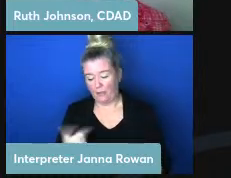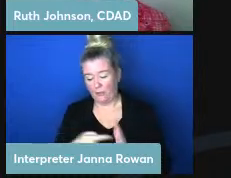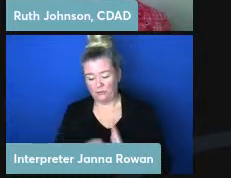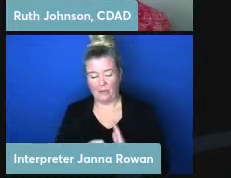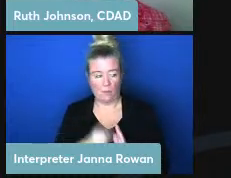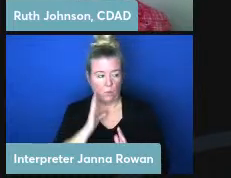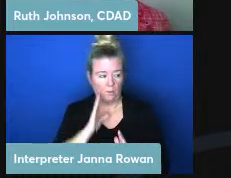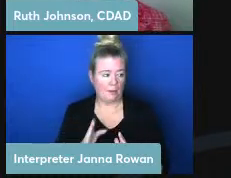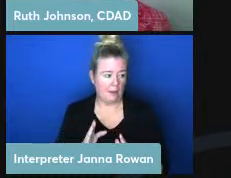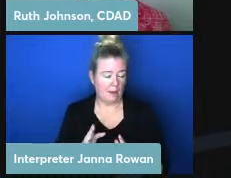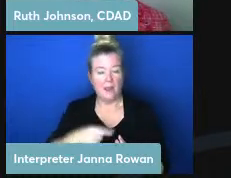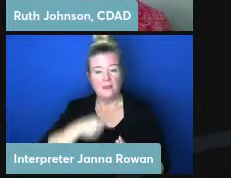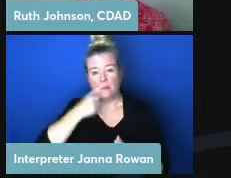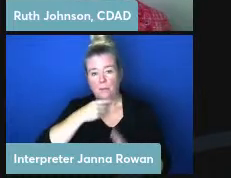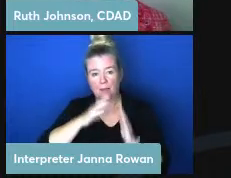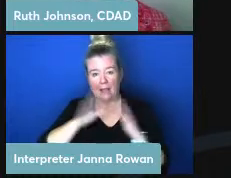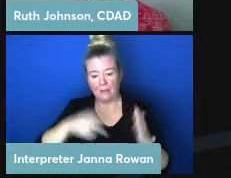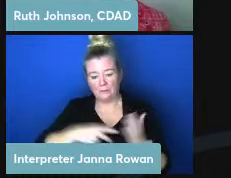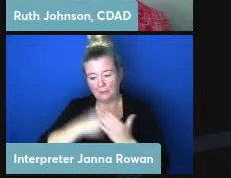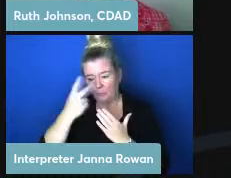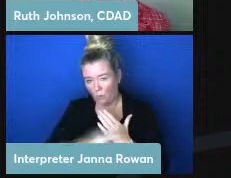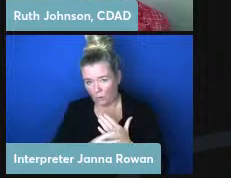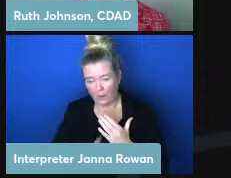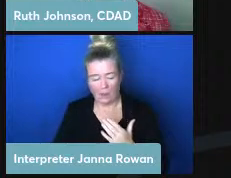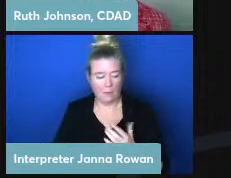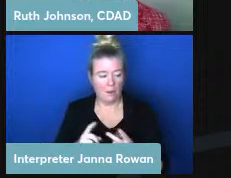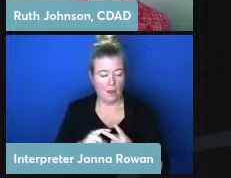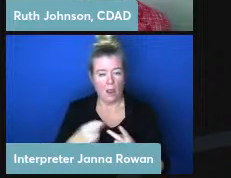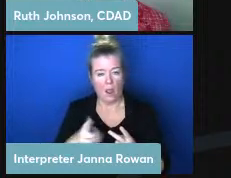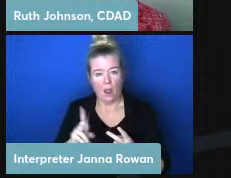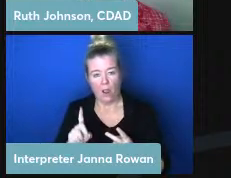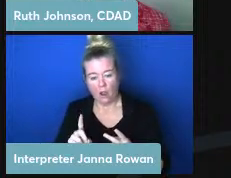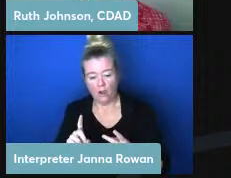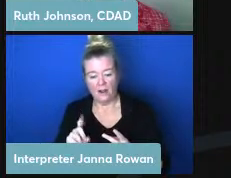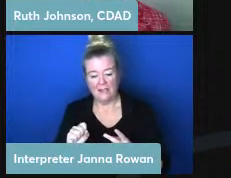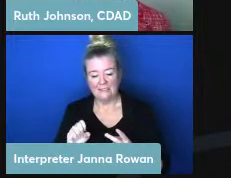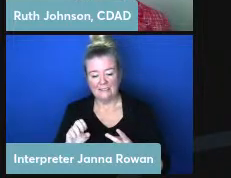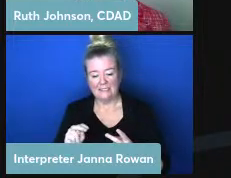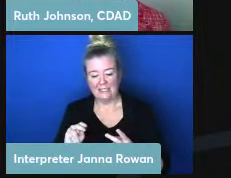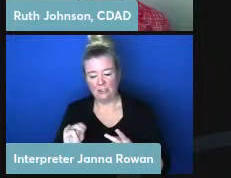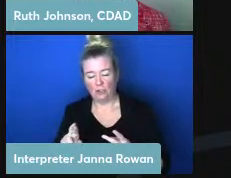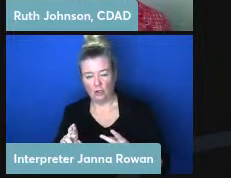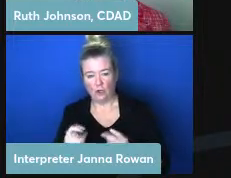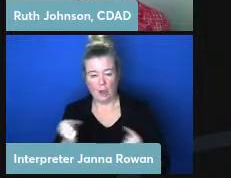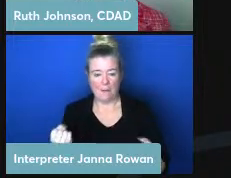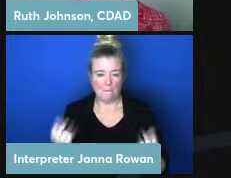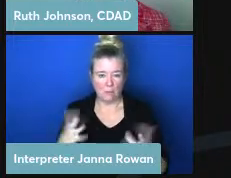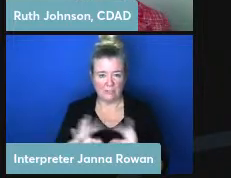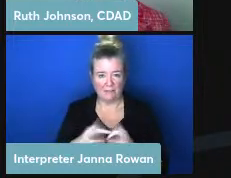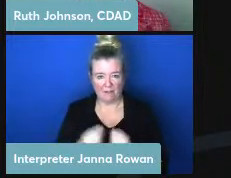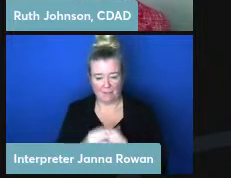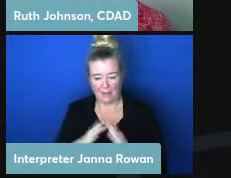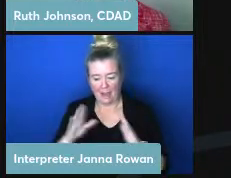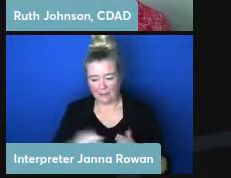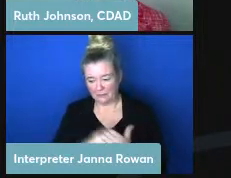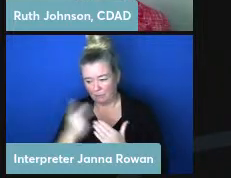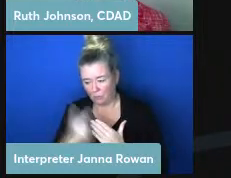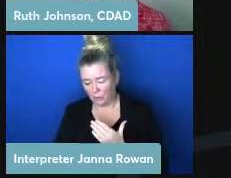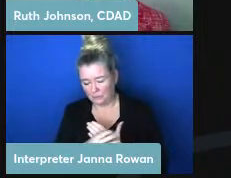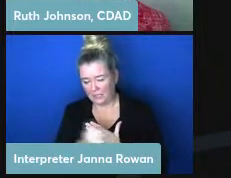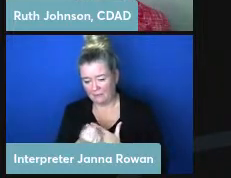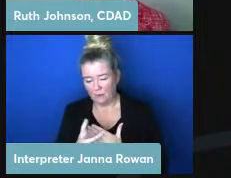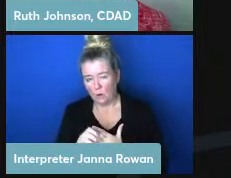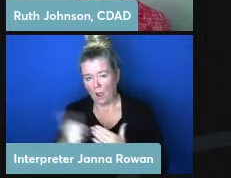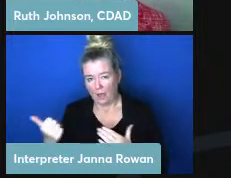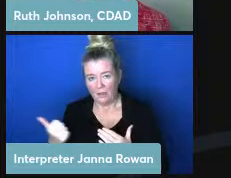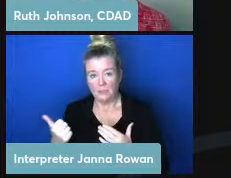are the HUD public housing program, HUD senior multifamily housing programs, and a few others. And in